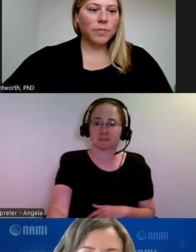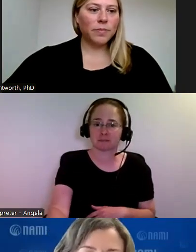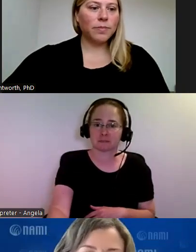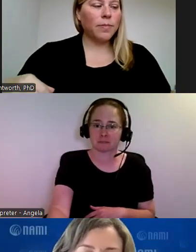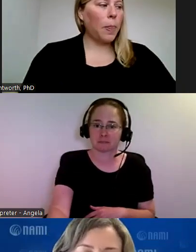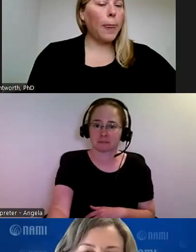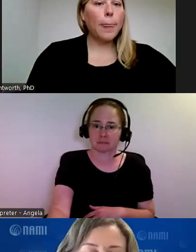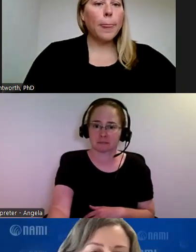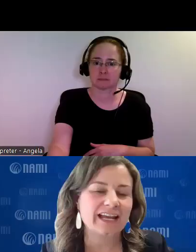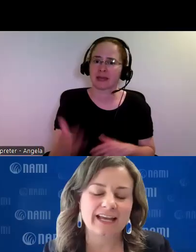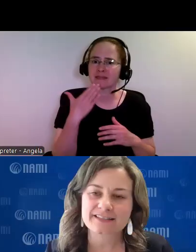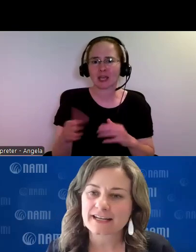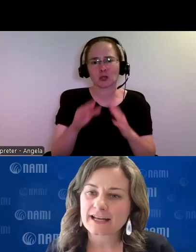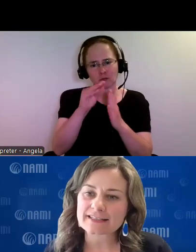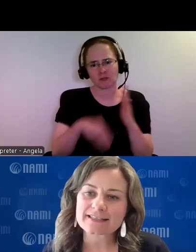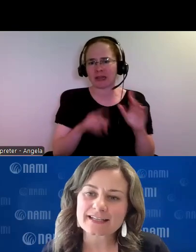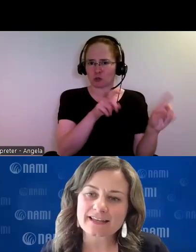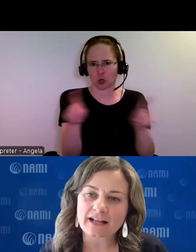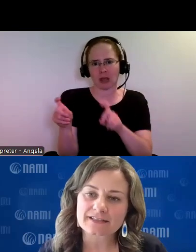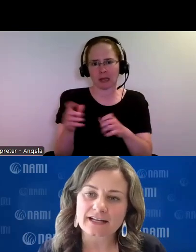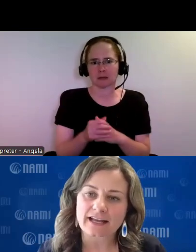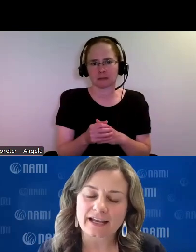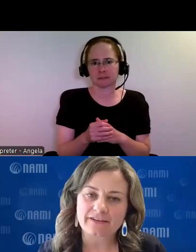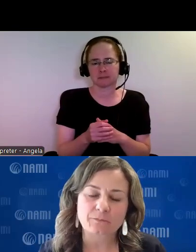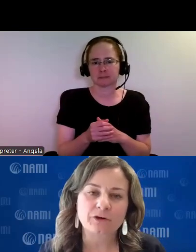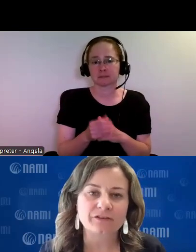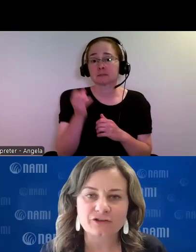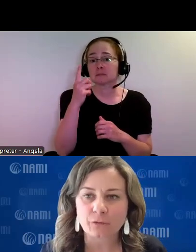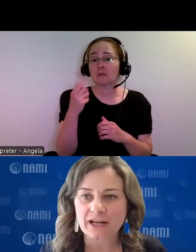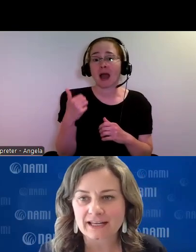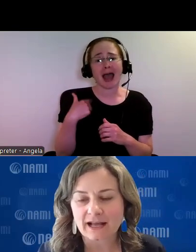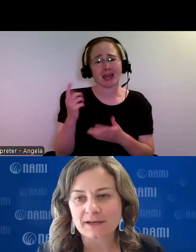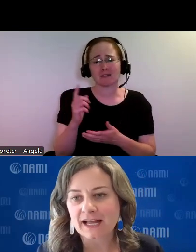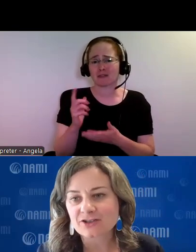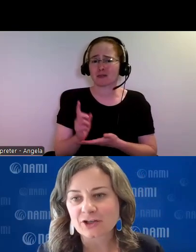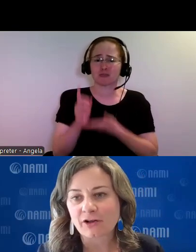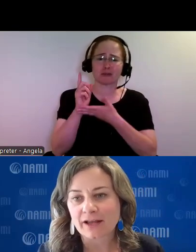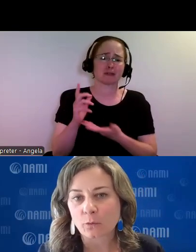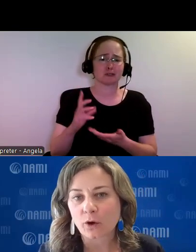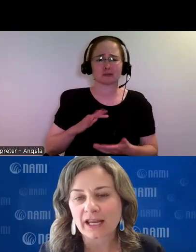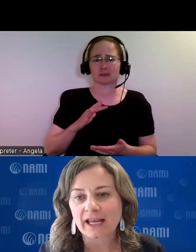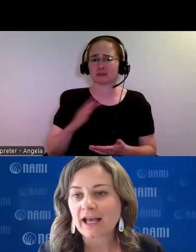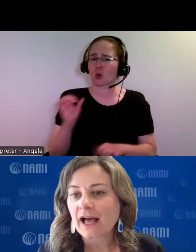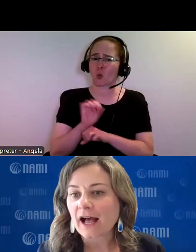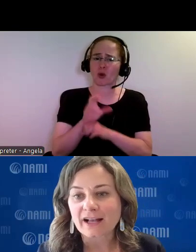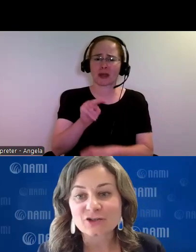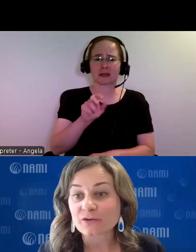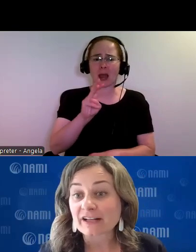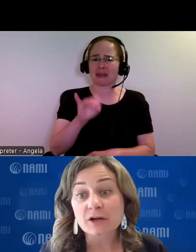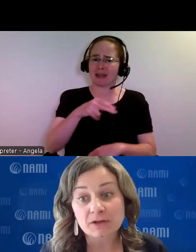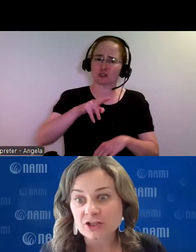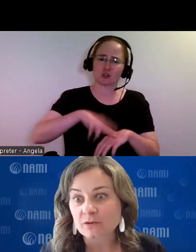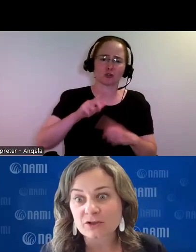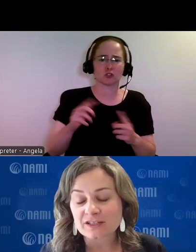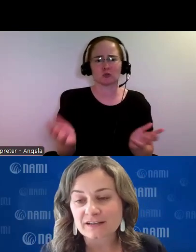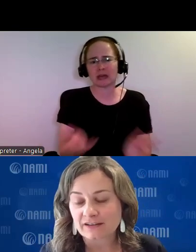for filling out this survey. As I said at the onset, I have the privilege of working at NAMI National and working to advance